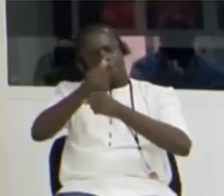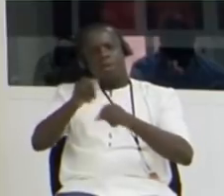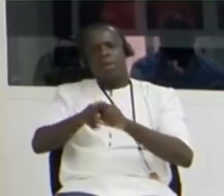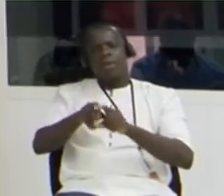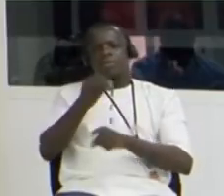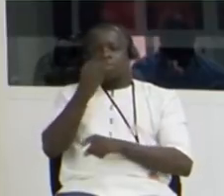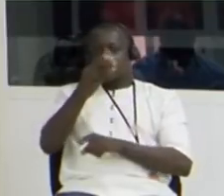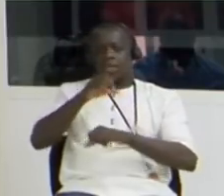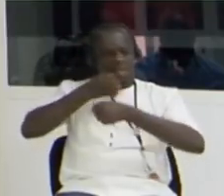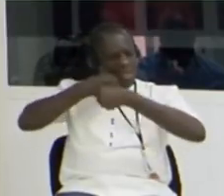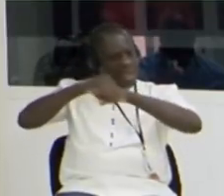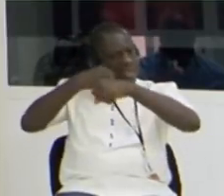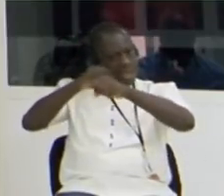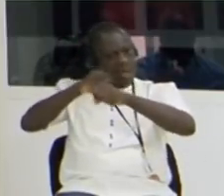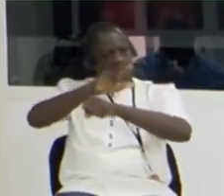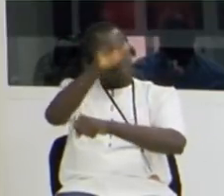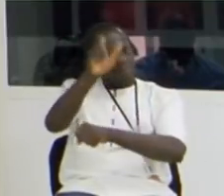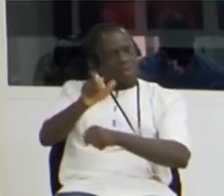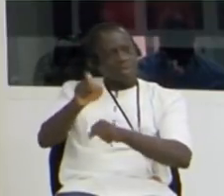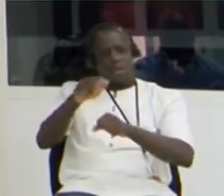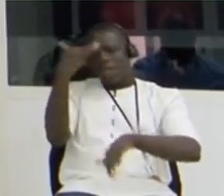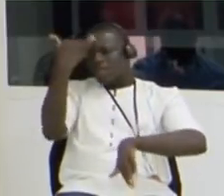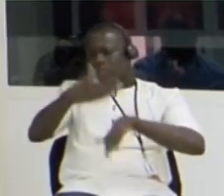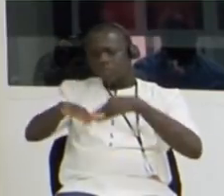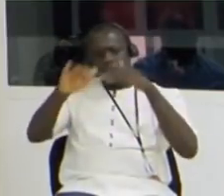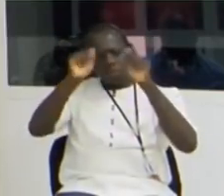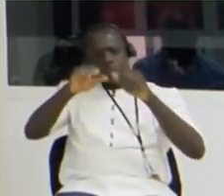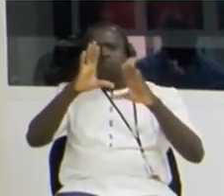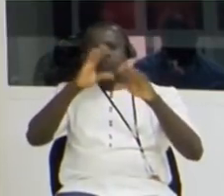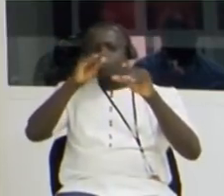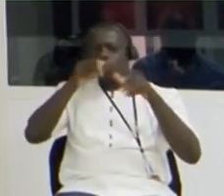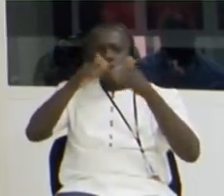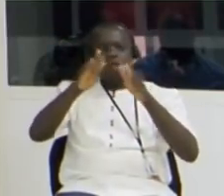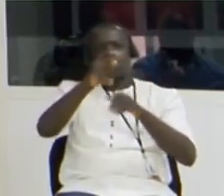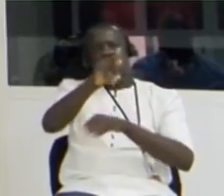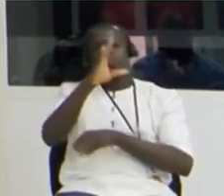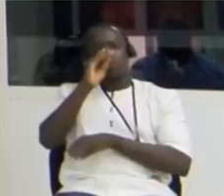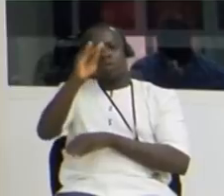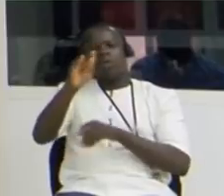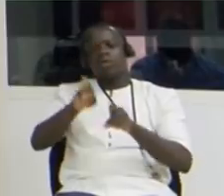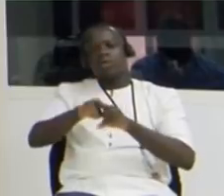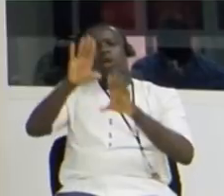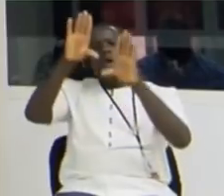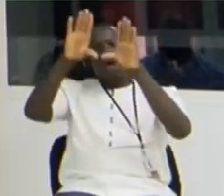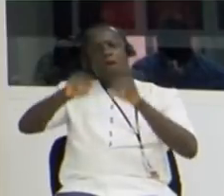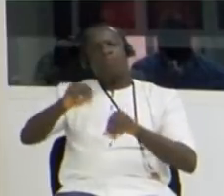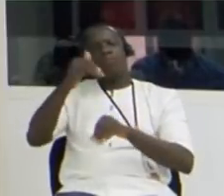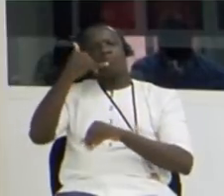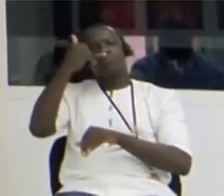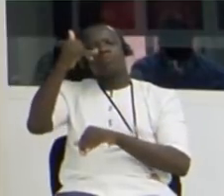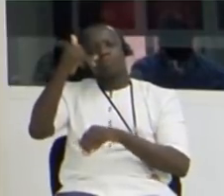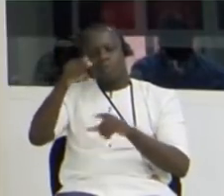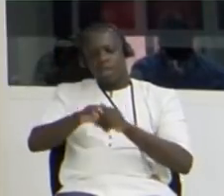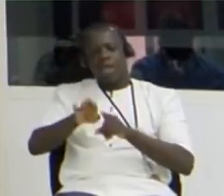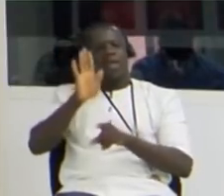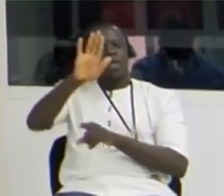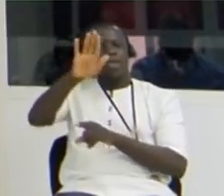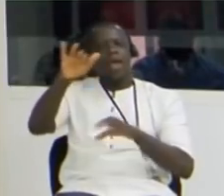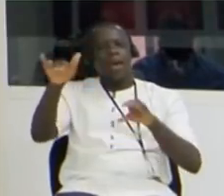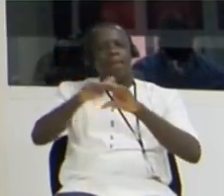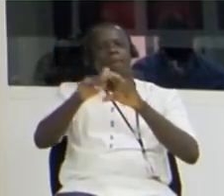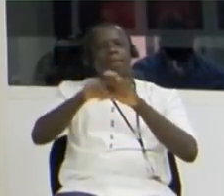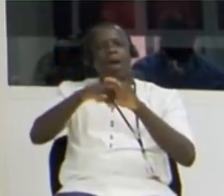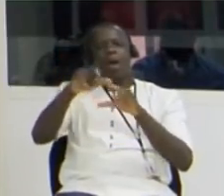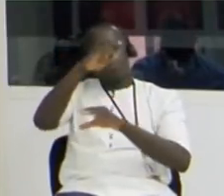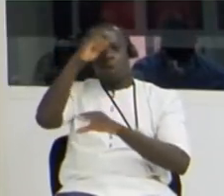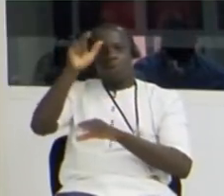way you will not talk the way you are talking. She hung up. Then later, a member of staff from the office came to me and